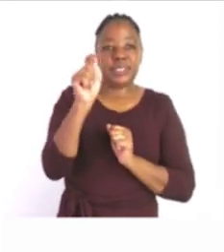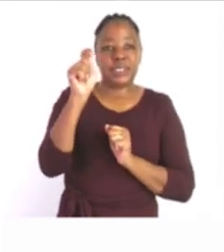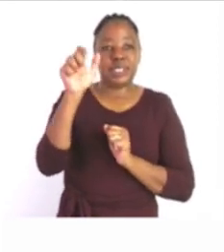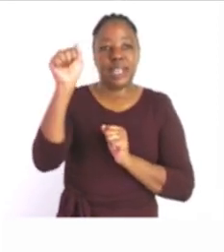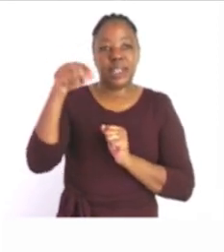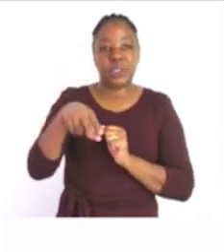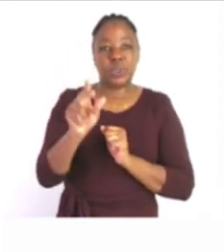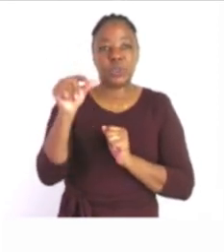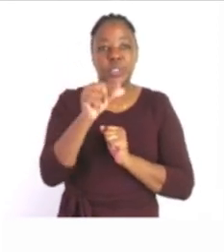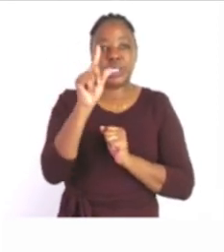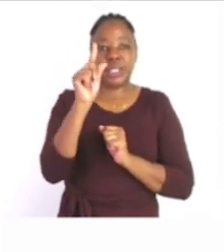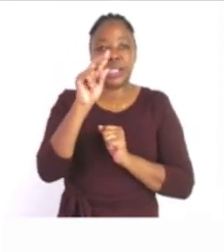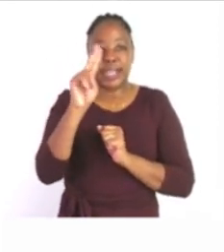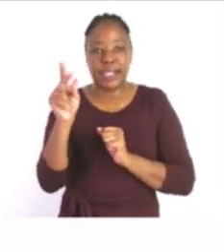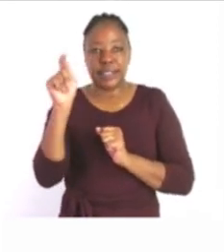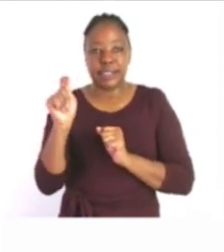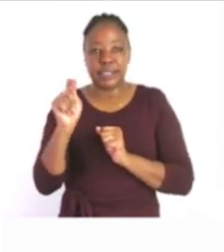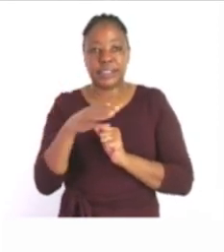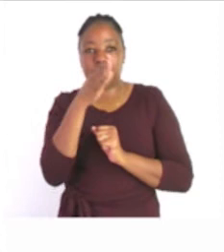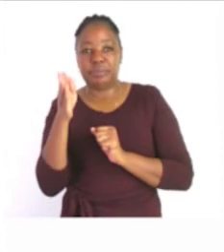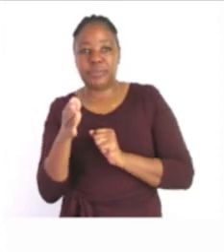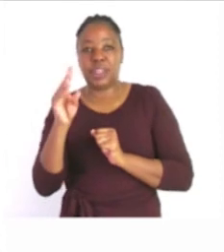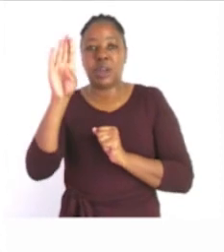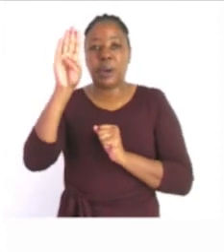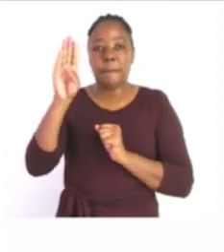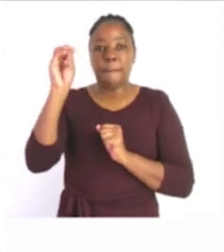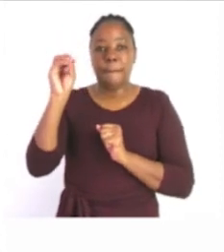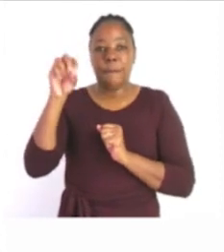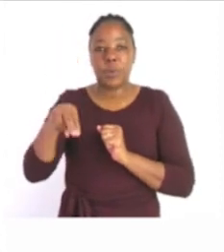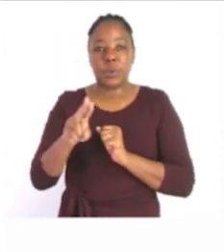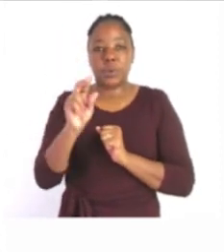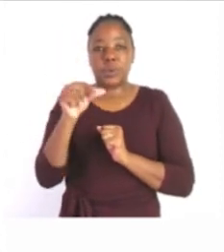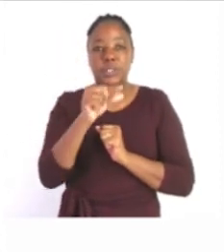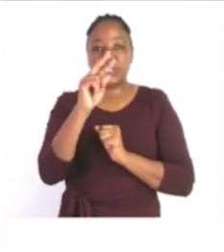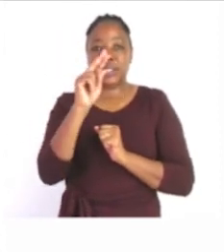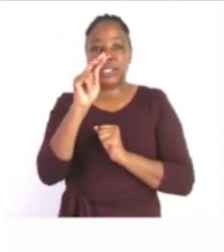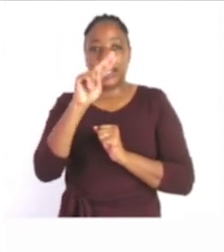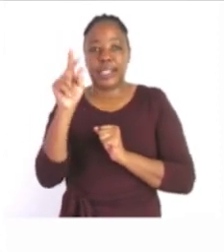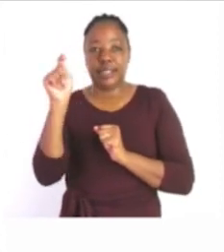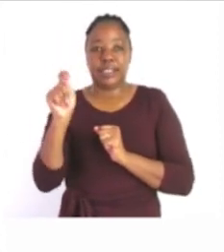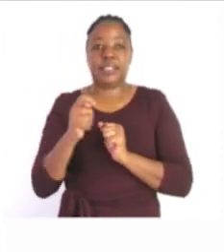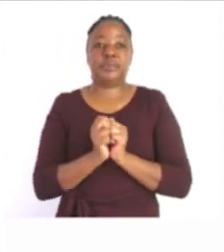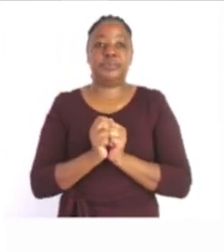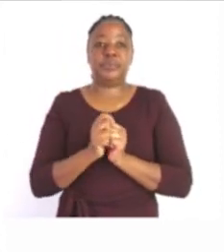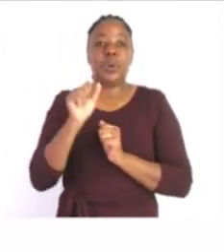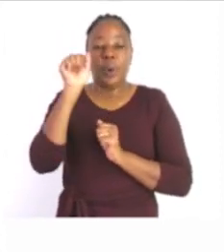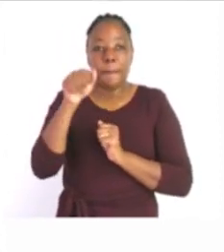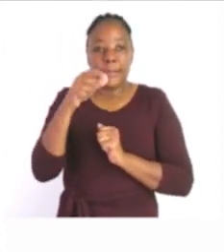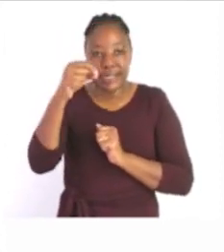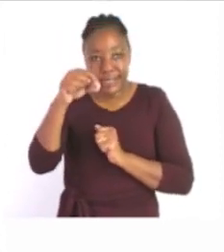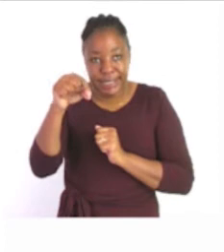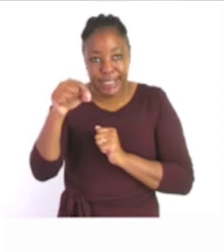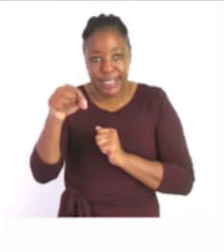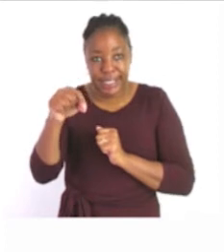is to write 2 pairs of words that rhyme from the poem that we have read. That is why I would like you to read